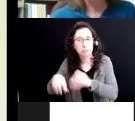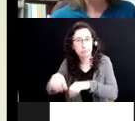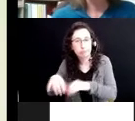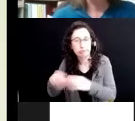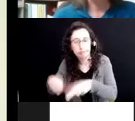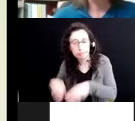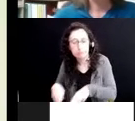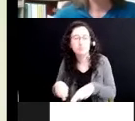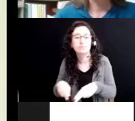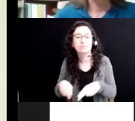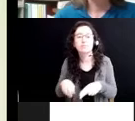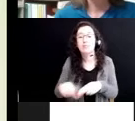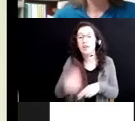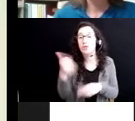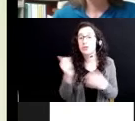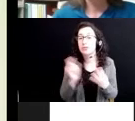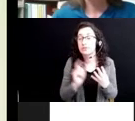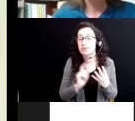species, such as the